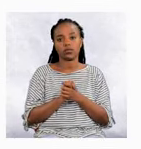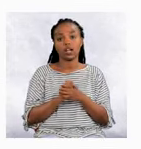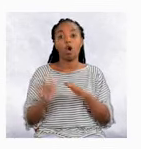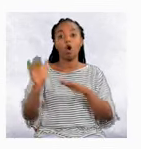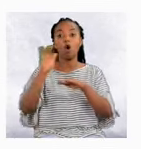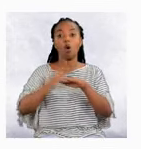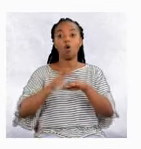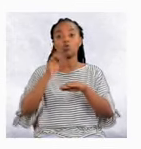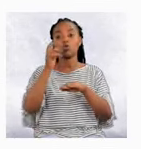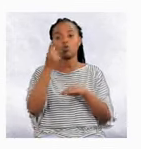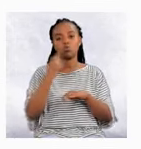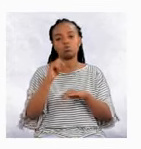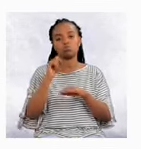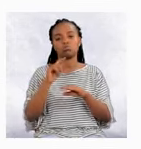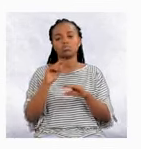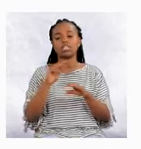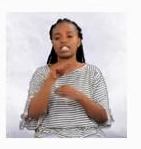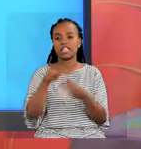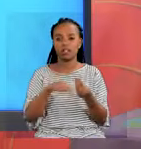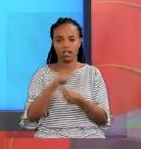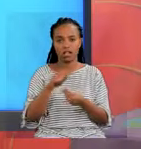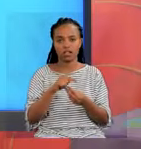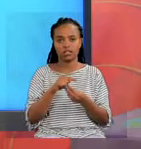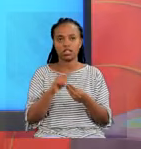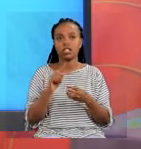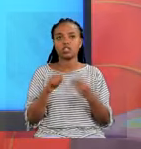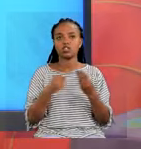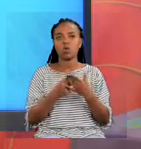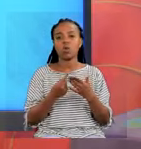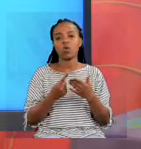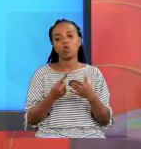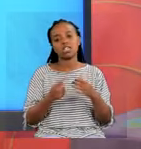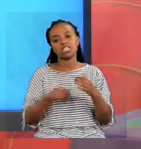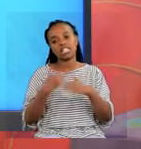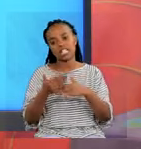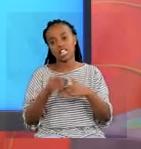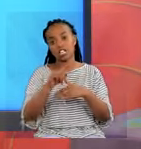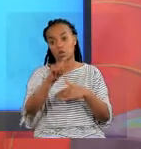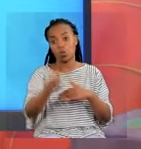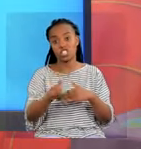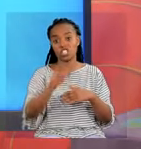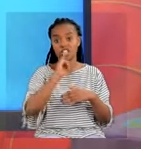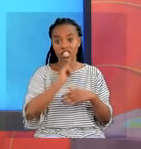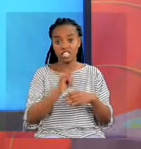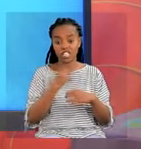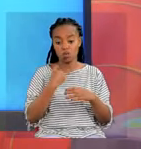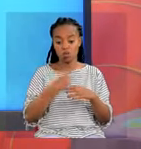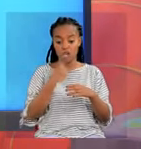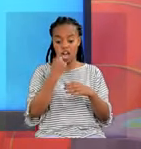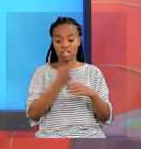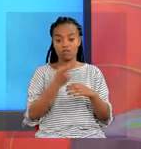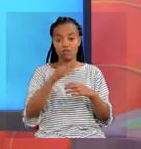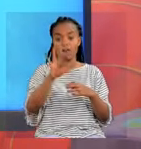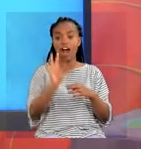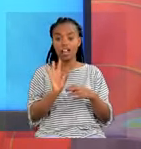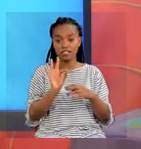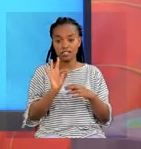On the circle. Now, the second question here is we are asked to